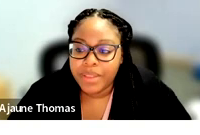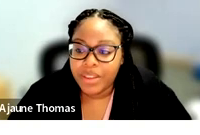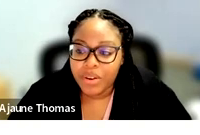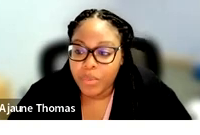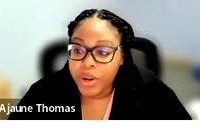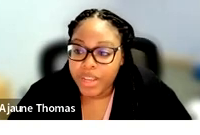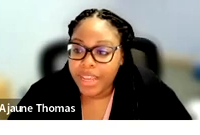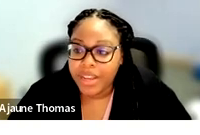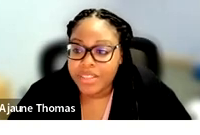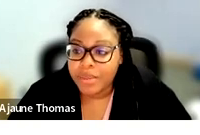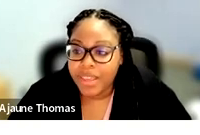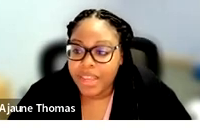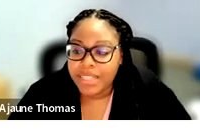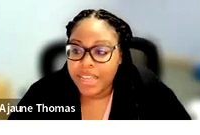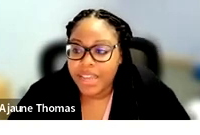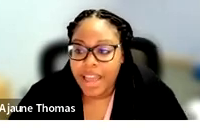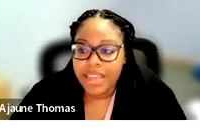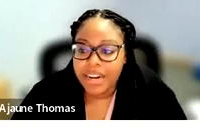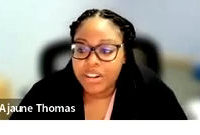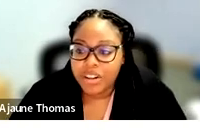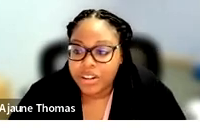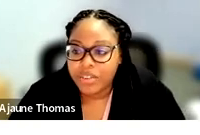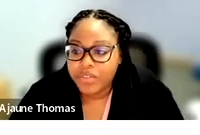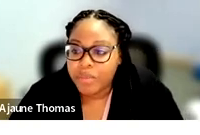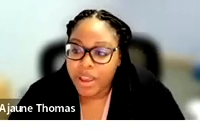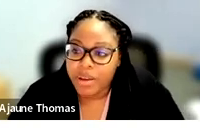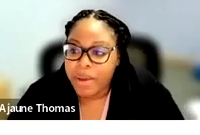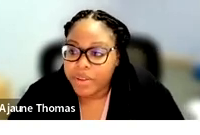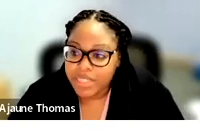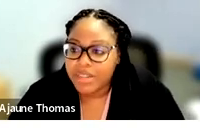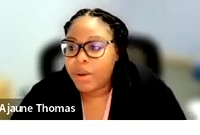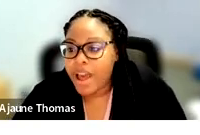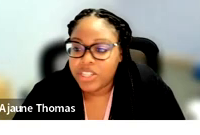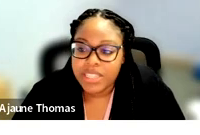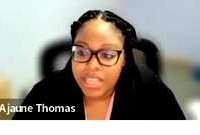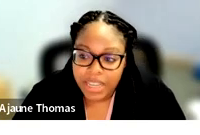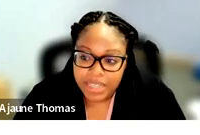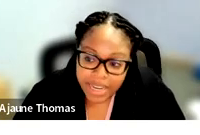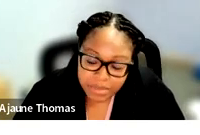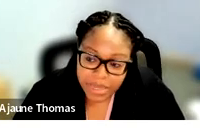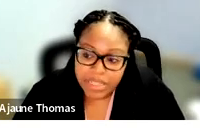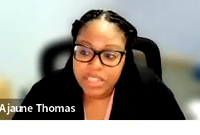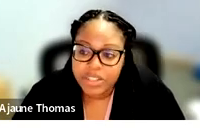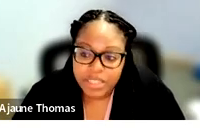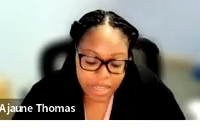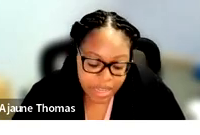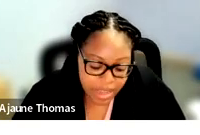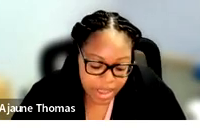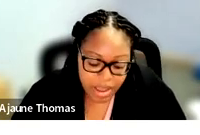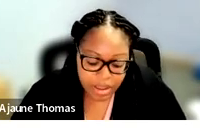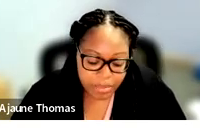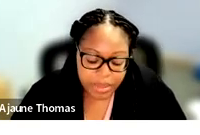I'm like, you know, working or something. And it's like, I can get an alert from right on my wrist on my watch and see like a text message or